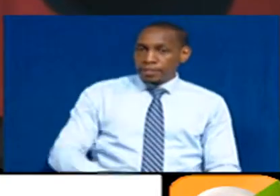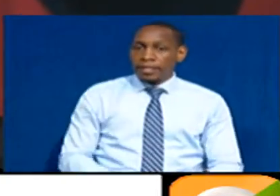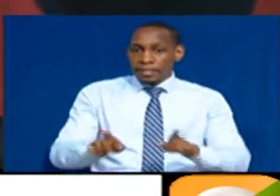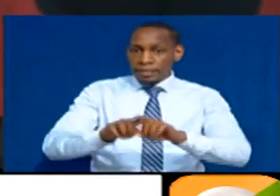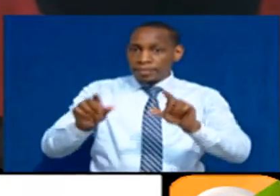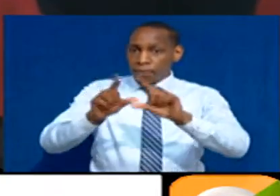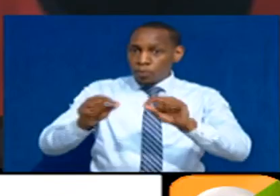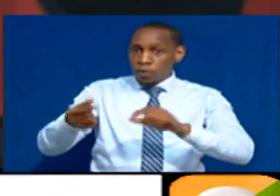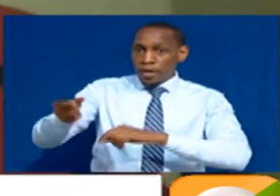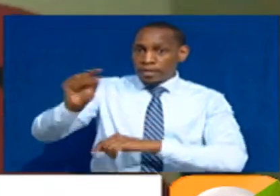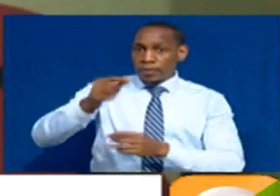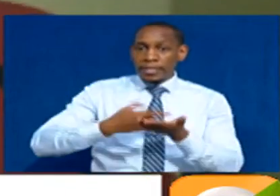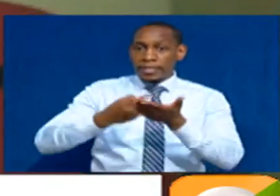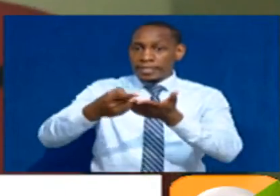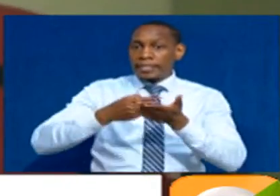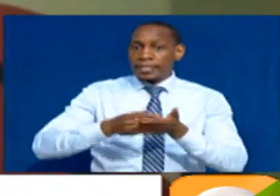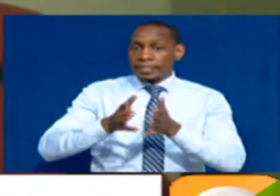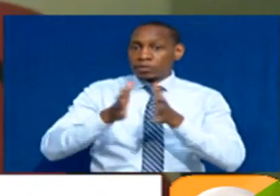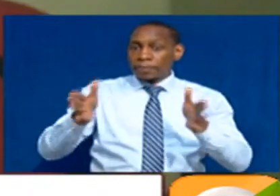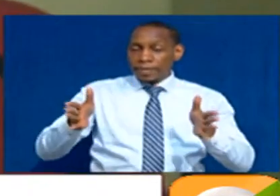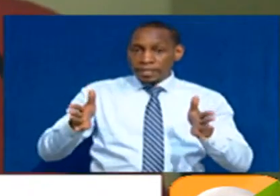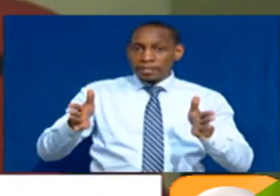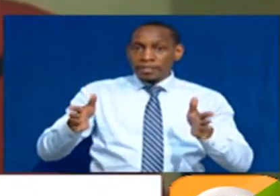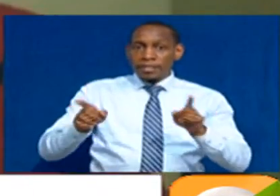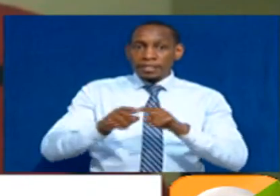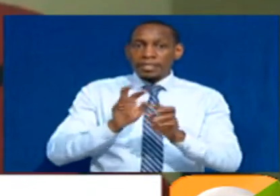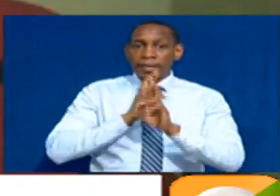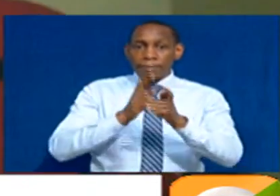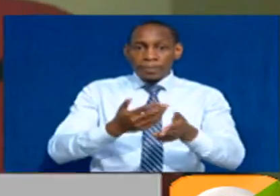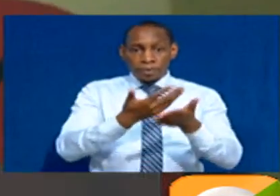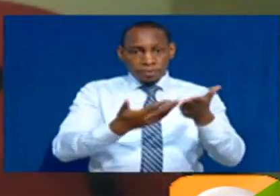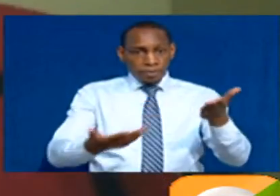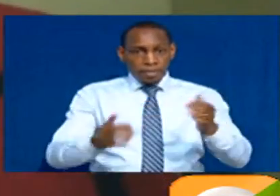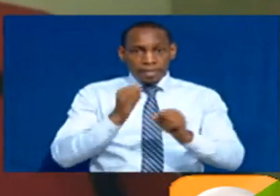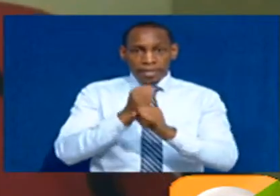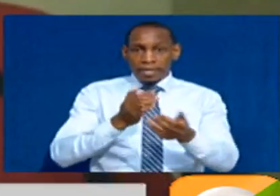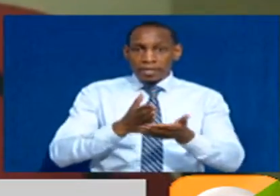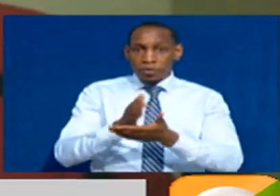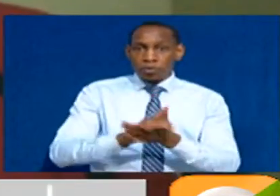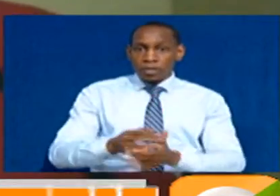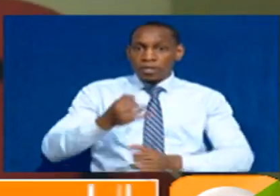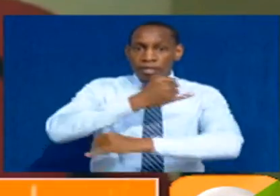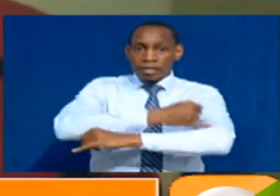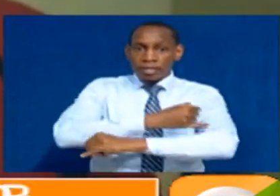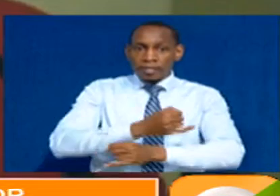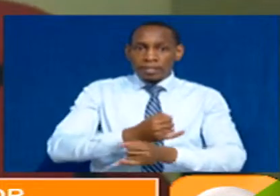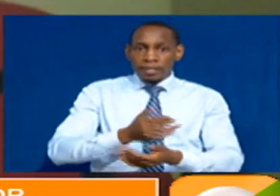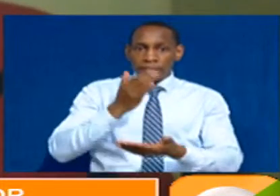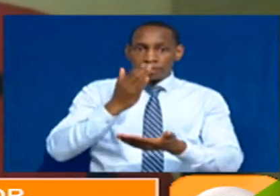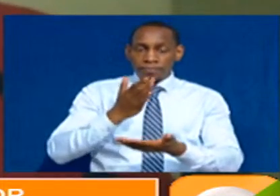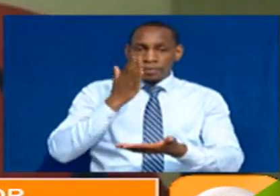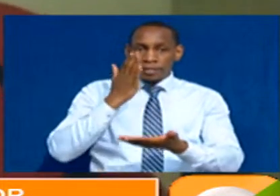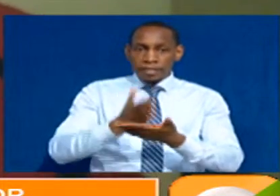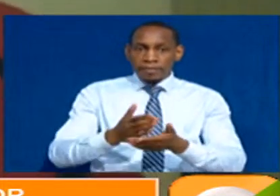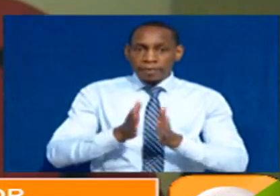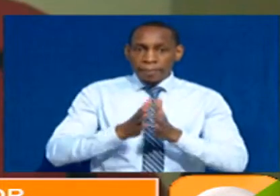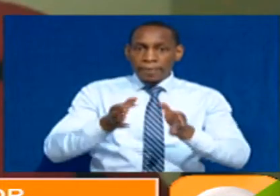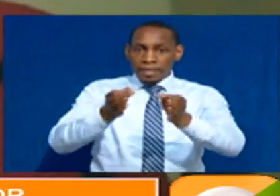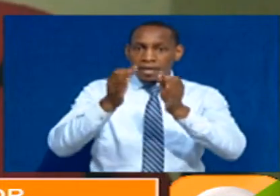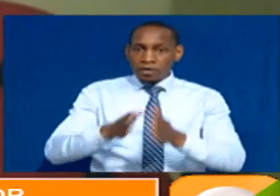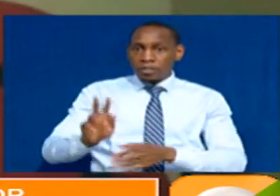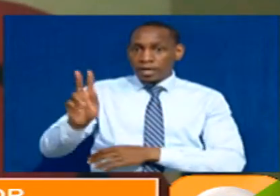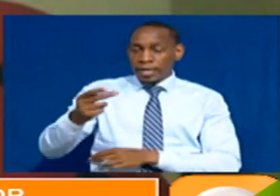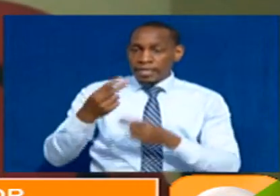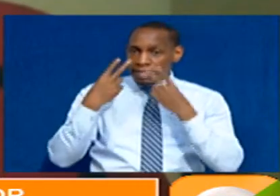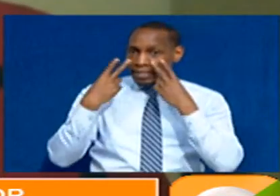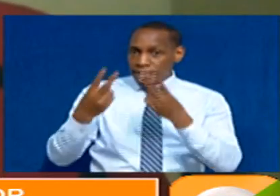to add that there was a whole debate, and there's even an entire report done by the Institute of Certified Public Accountants of Kenya,